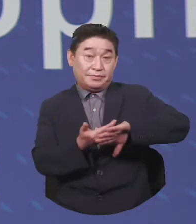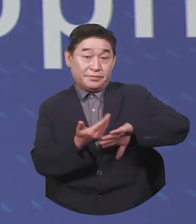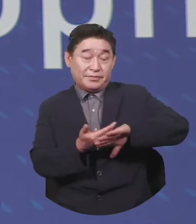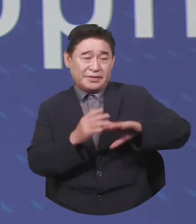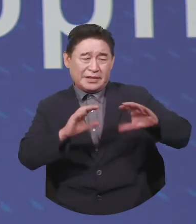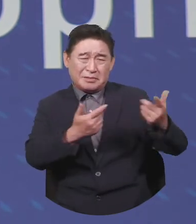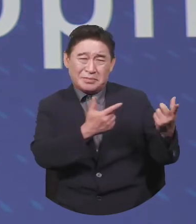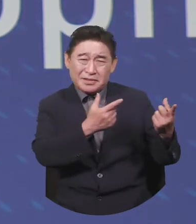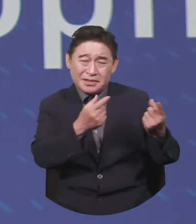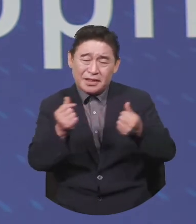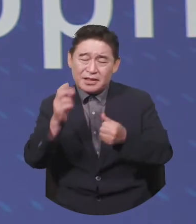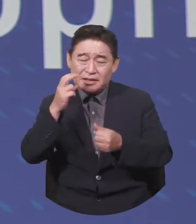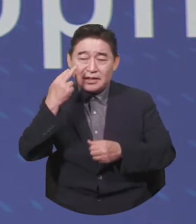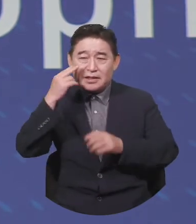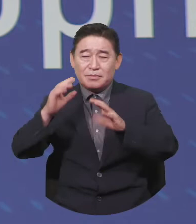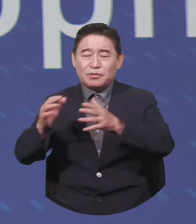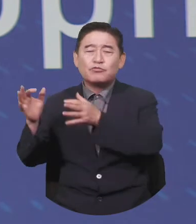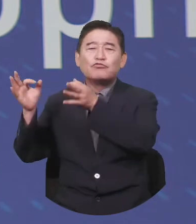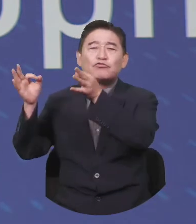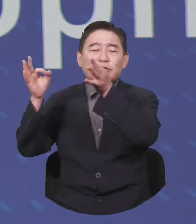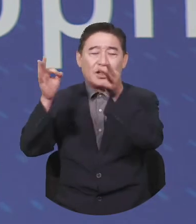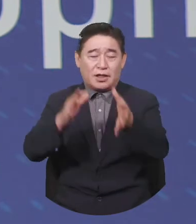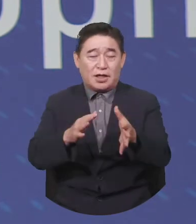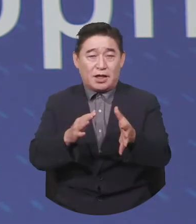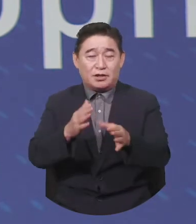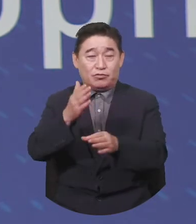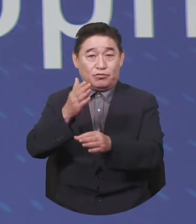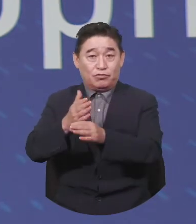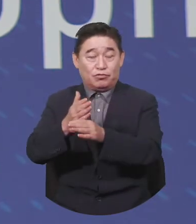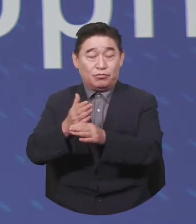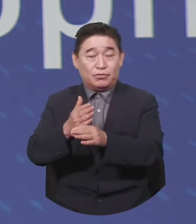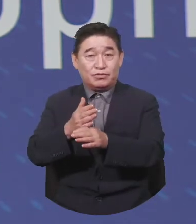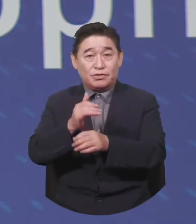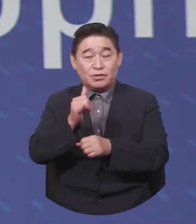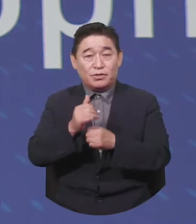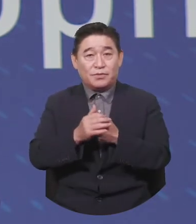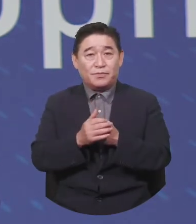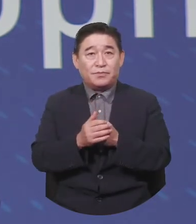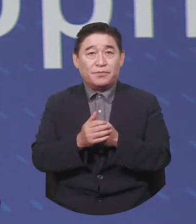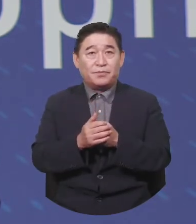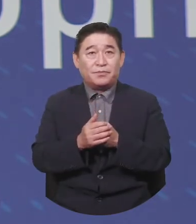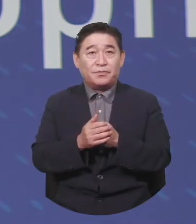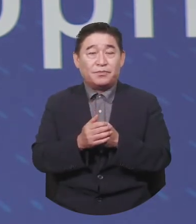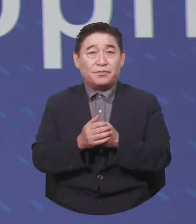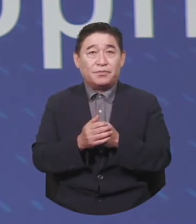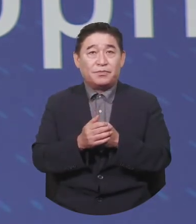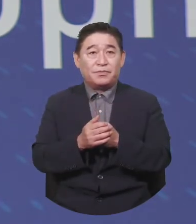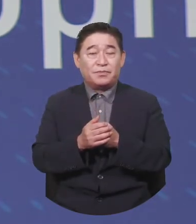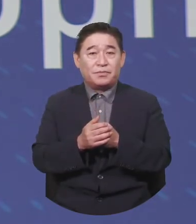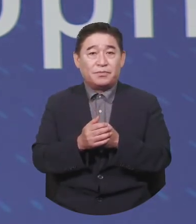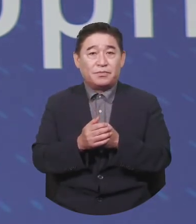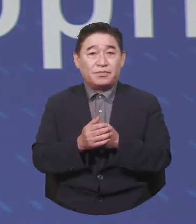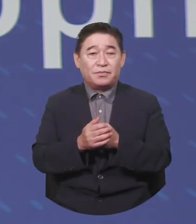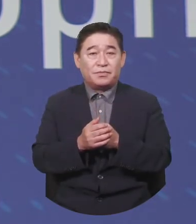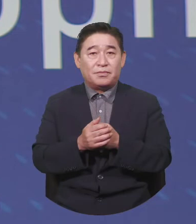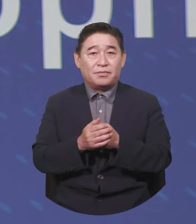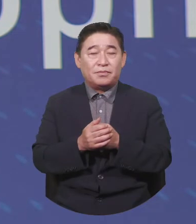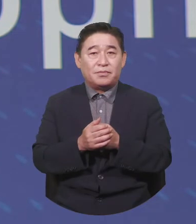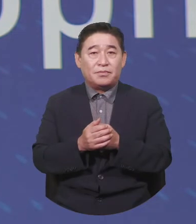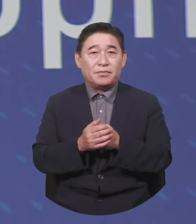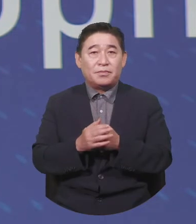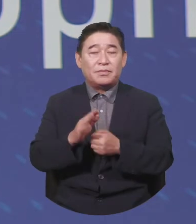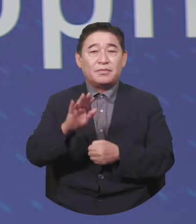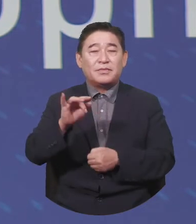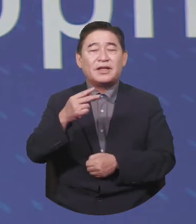the United States, building back a better world. Is very much also an